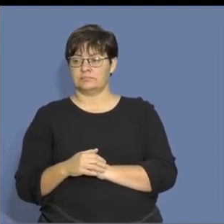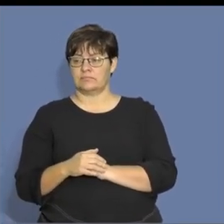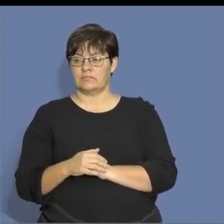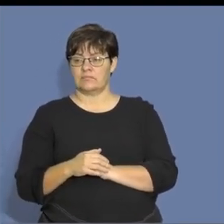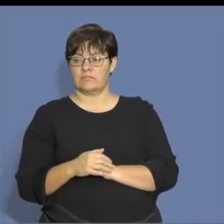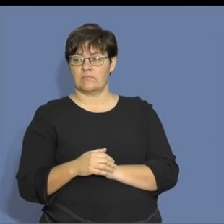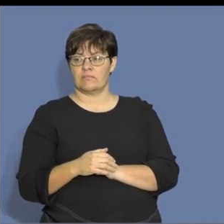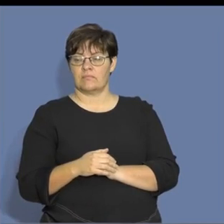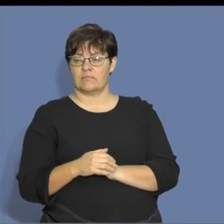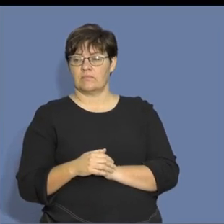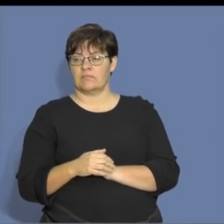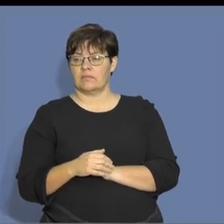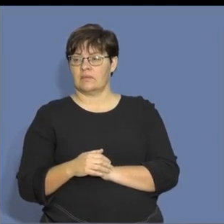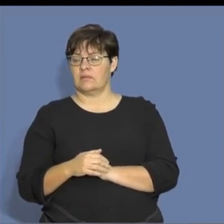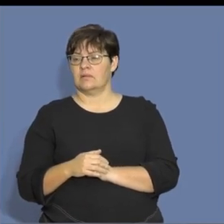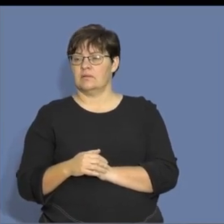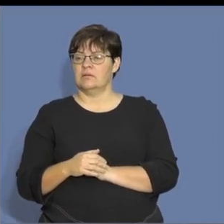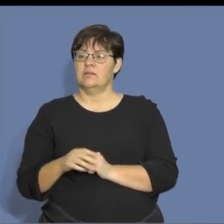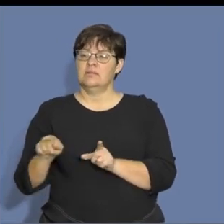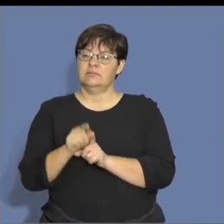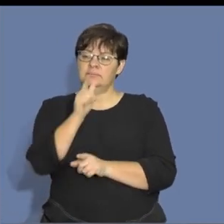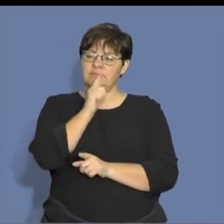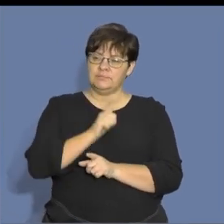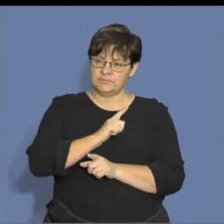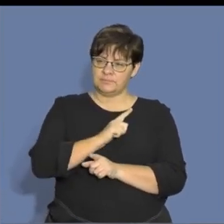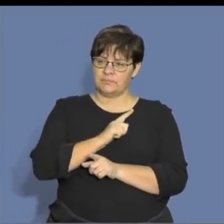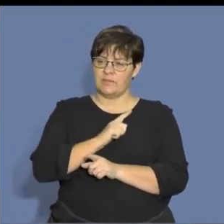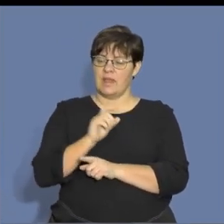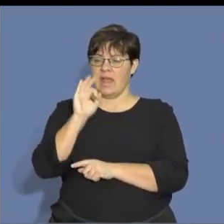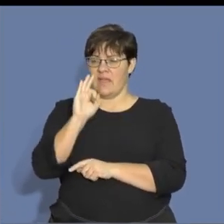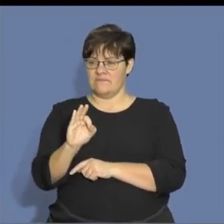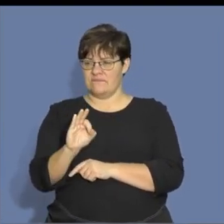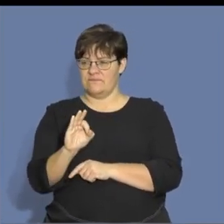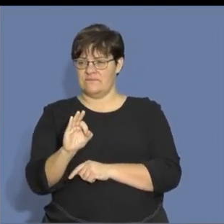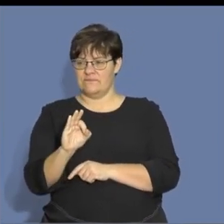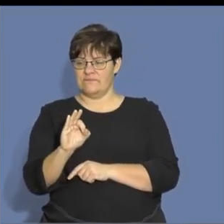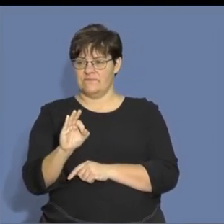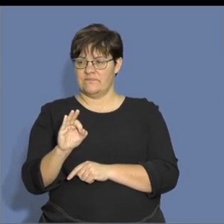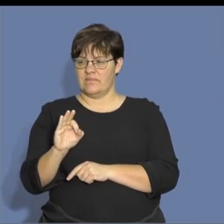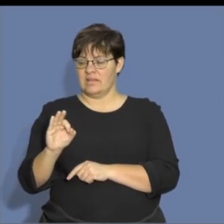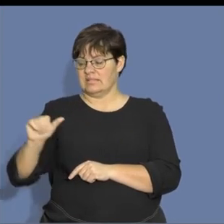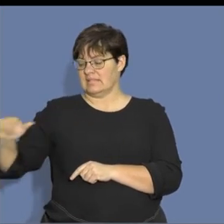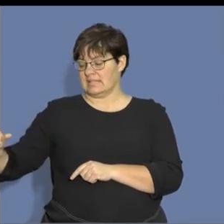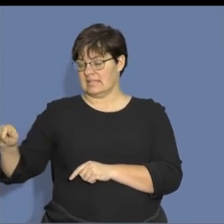circle center there. And they've also told me that there's a point F, which is there at